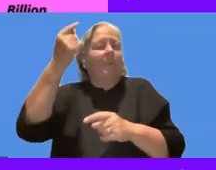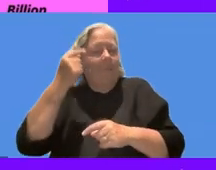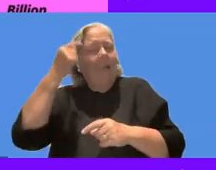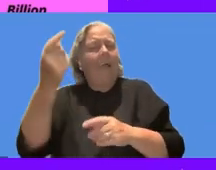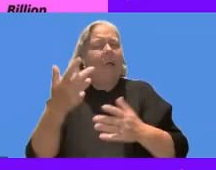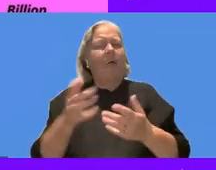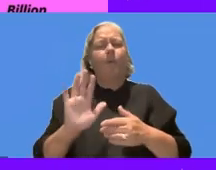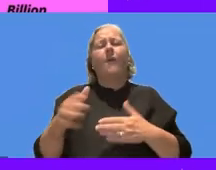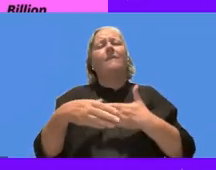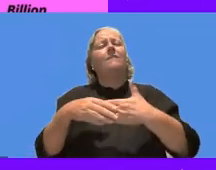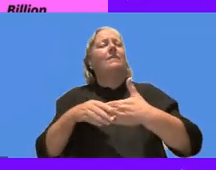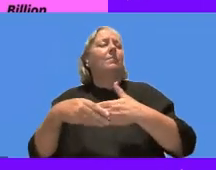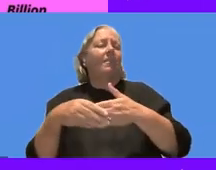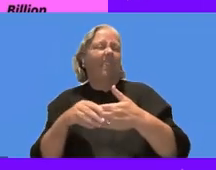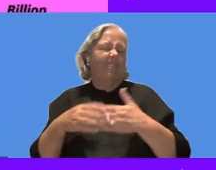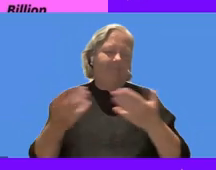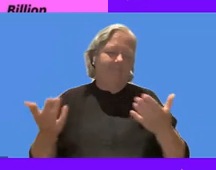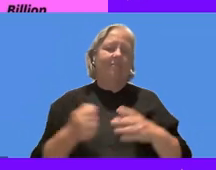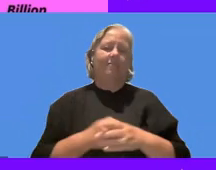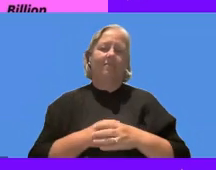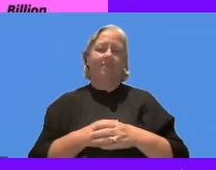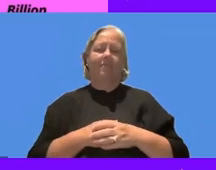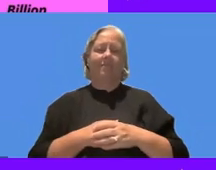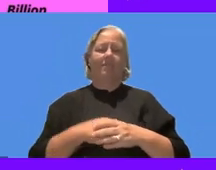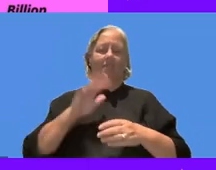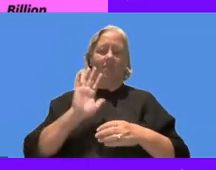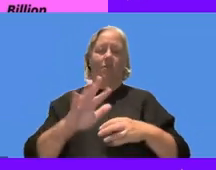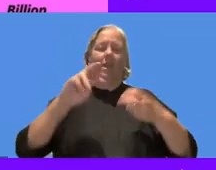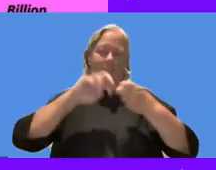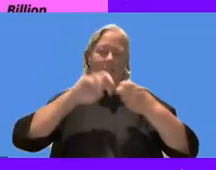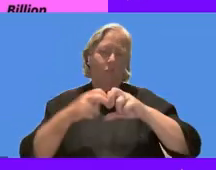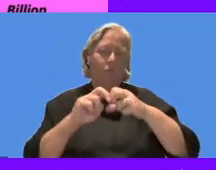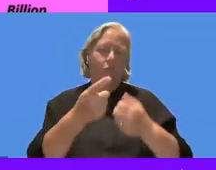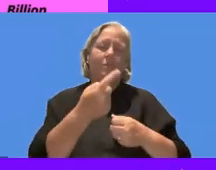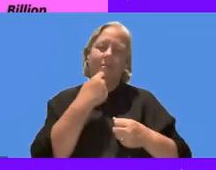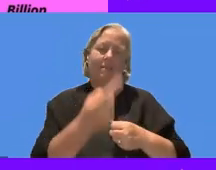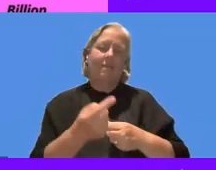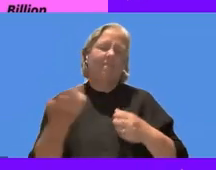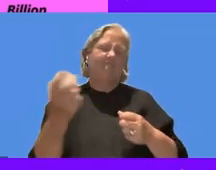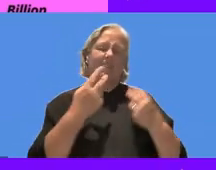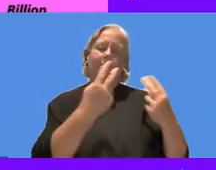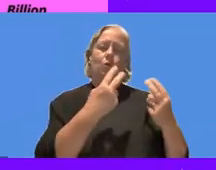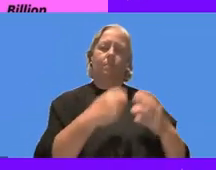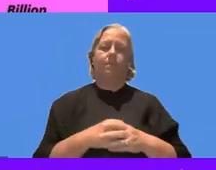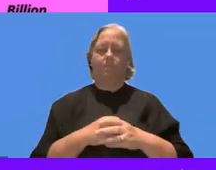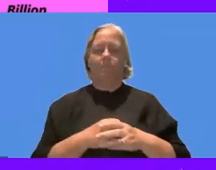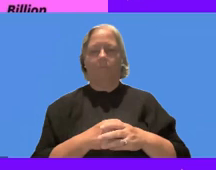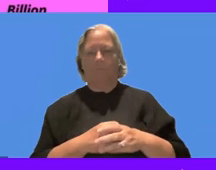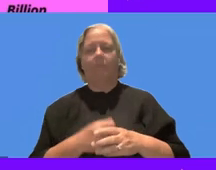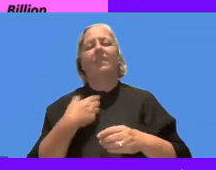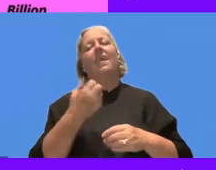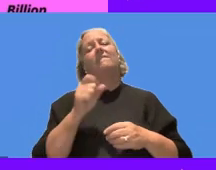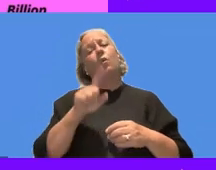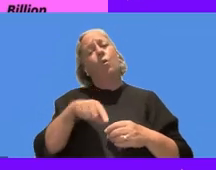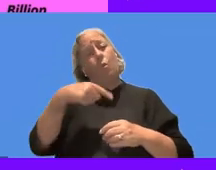very persistent on the issues that matter most to us. So I've got a follow-up question, and I really